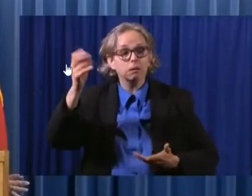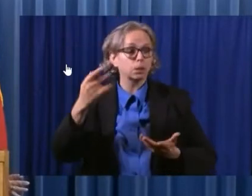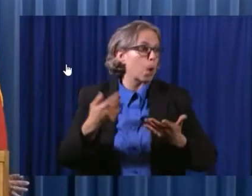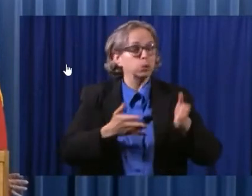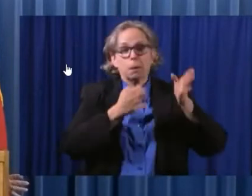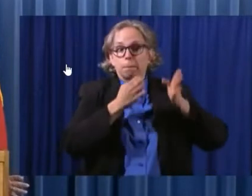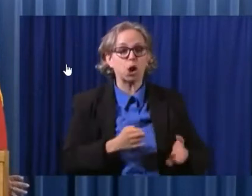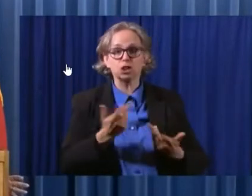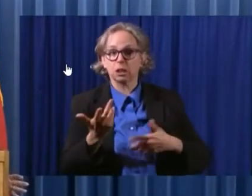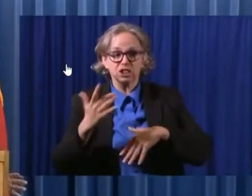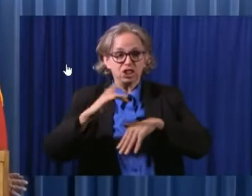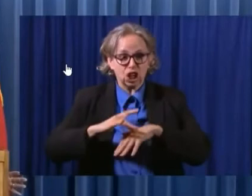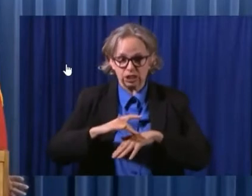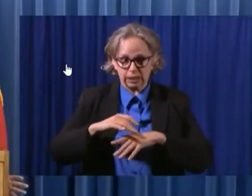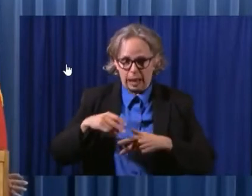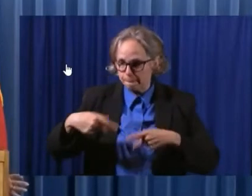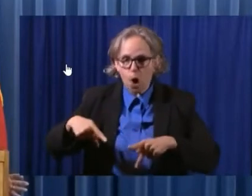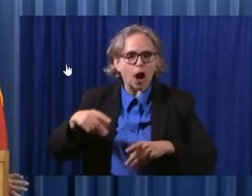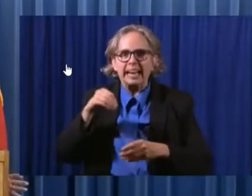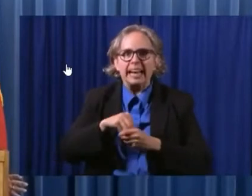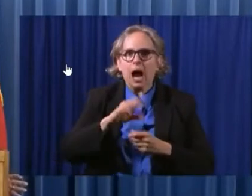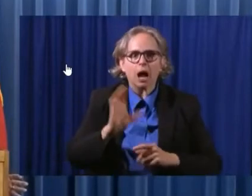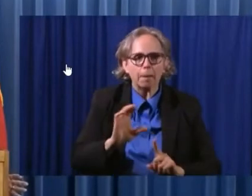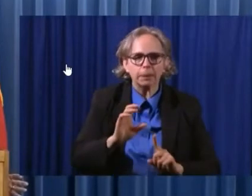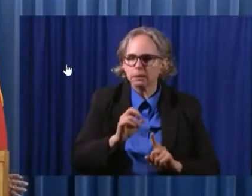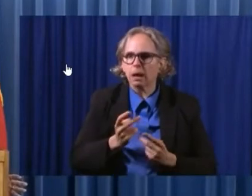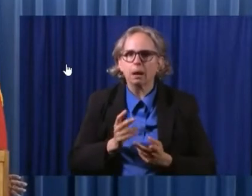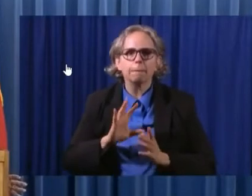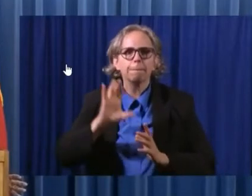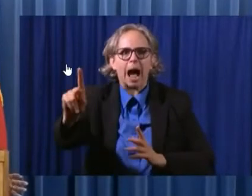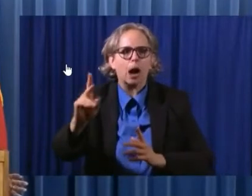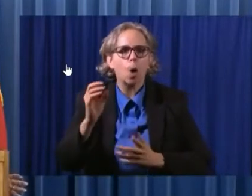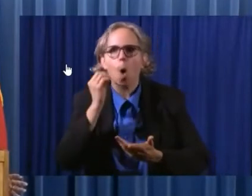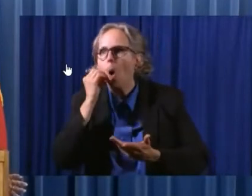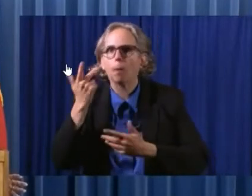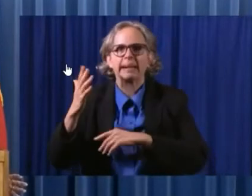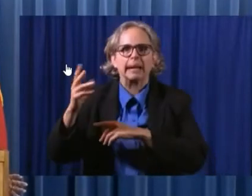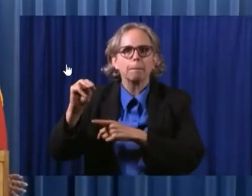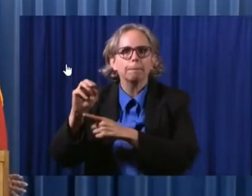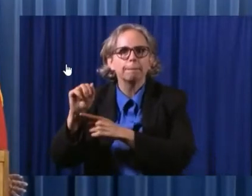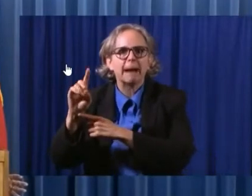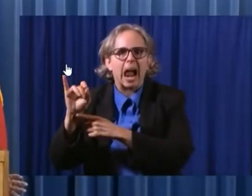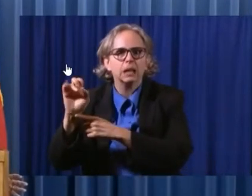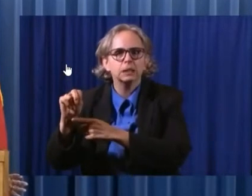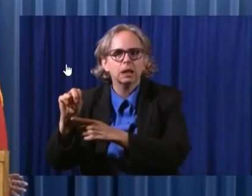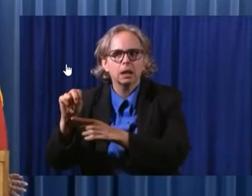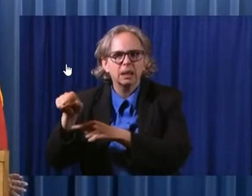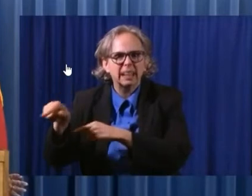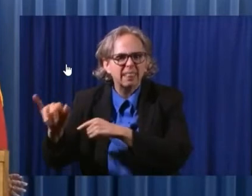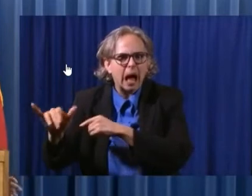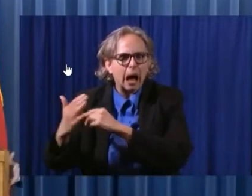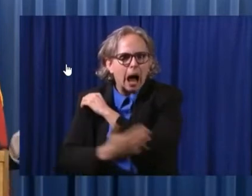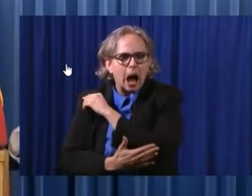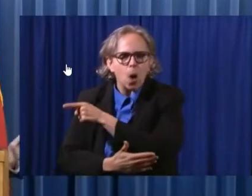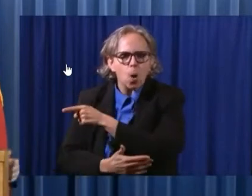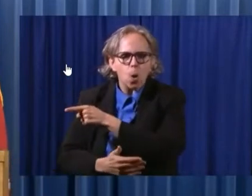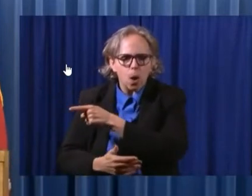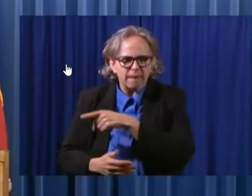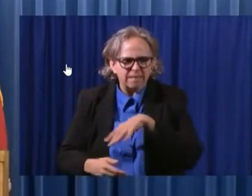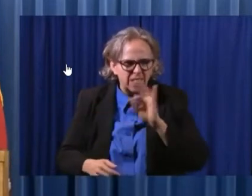and they live in Madison County, and that the tracer turns out to find they got it in Columbus, I assume that they're still going to show up in Madison County.